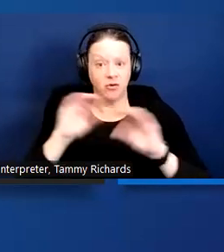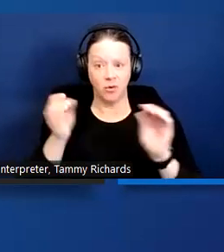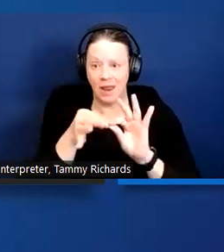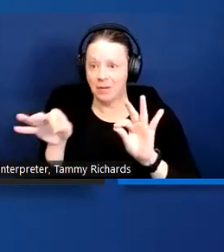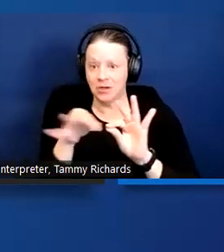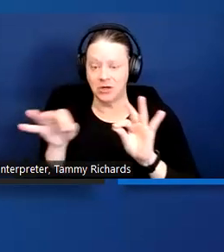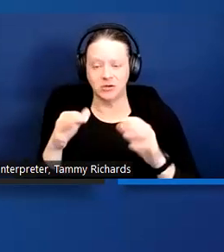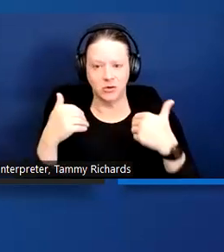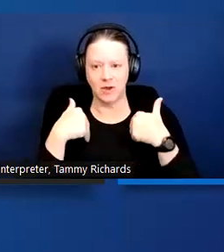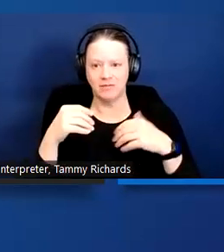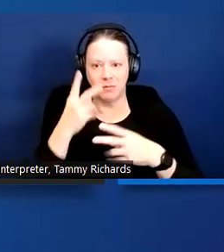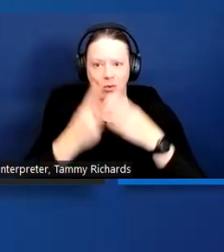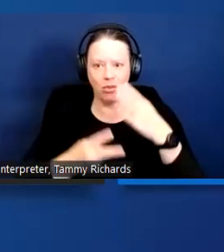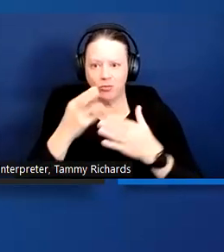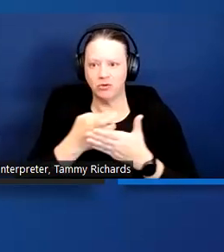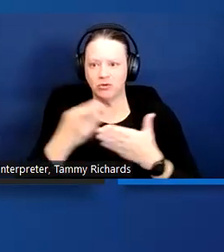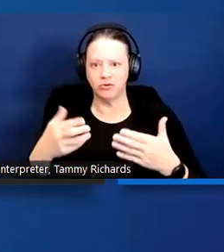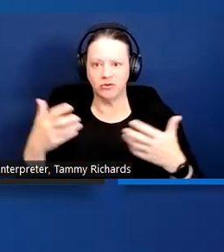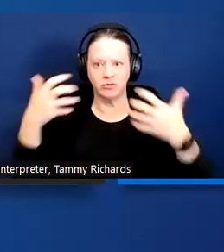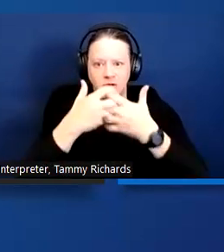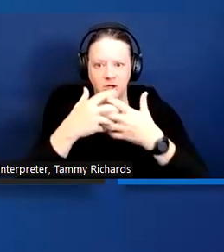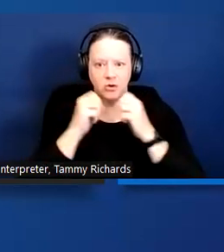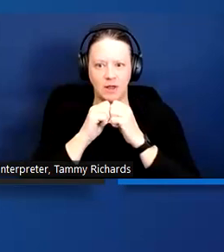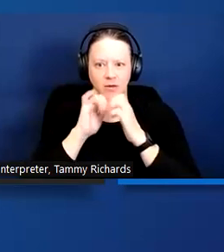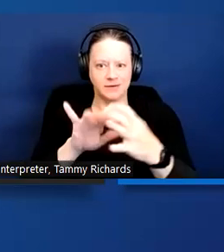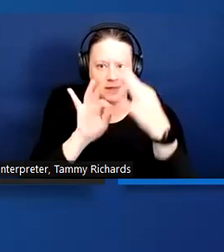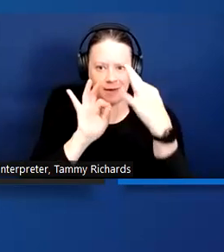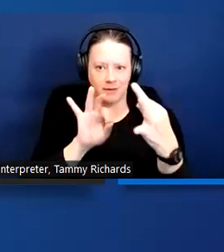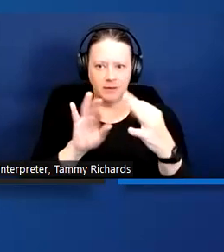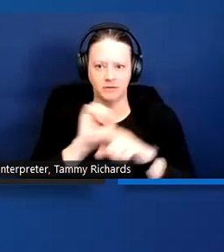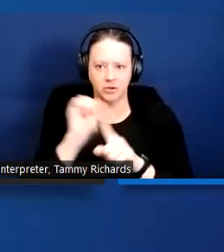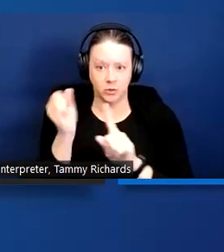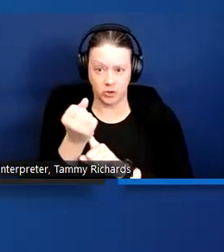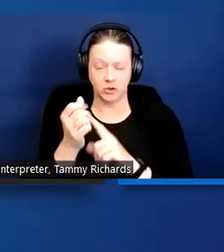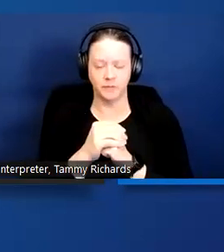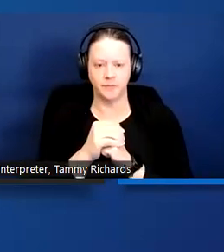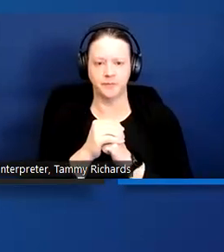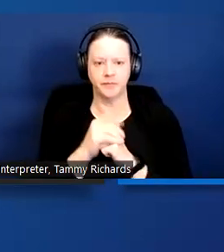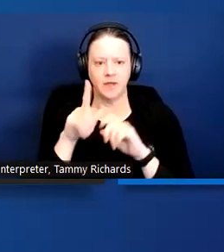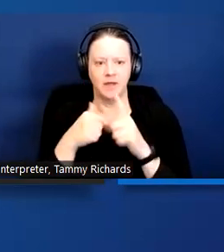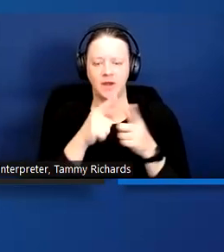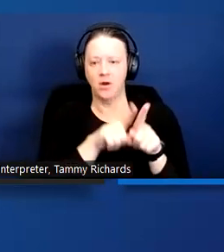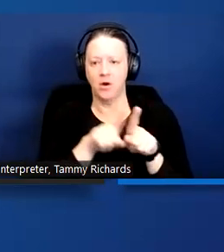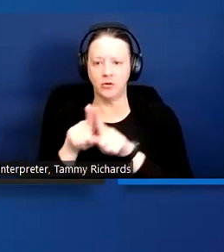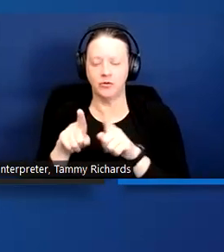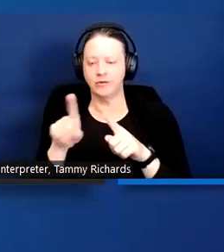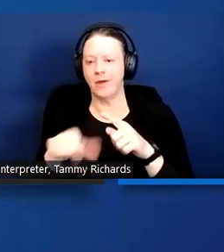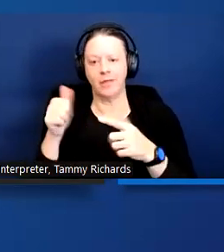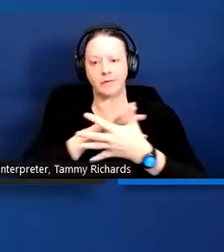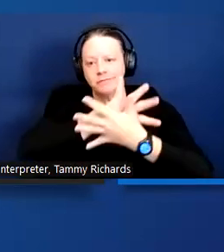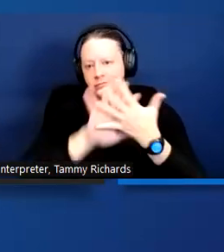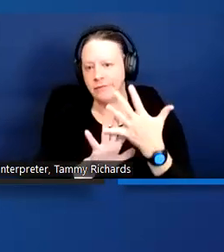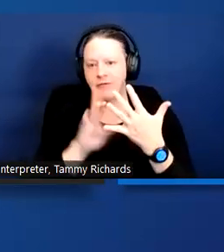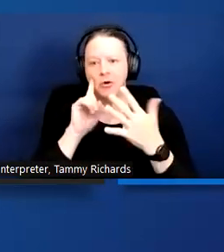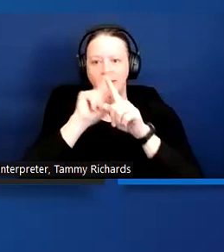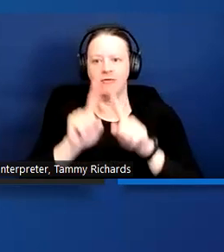have both resources together, which is the ideal situation. And then there's other ones for all different areas